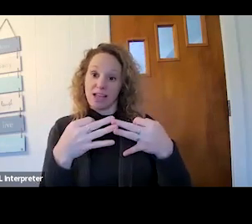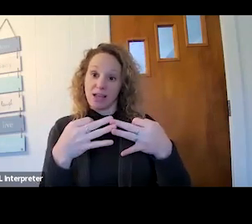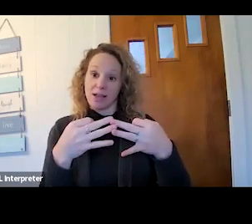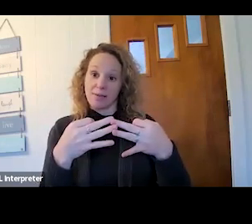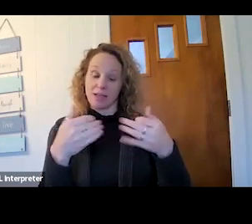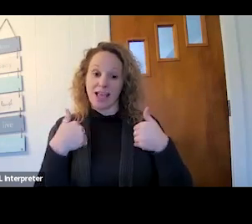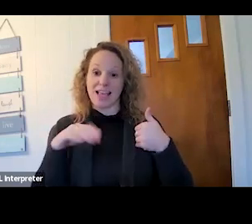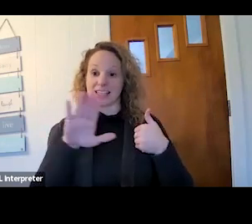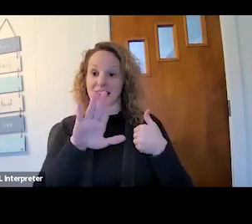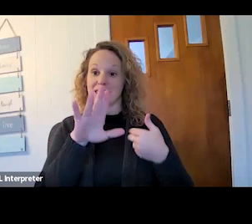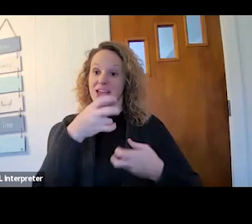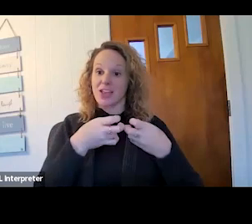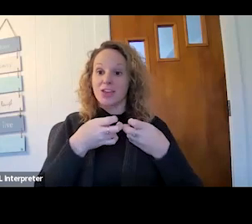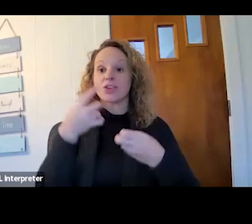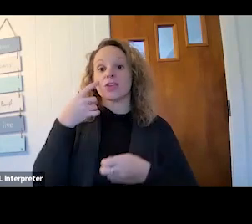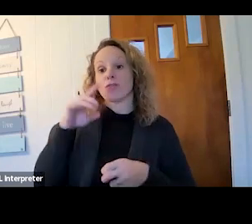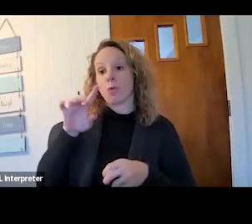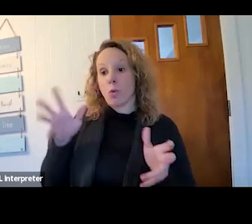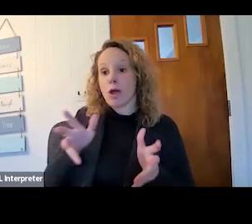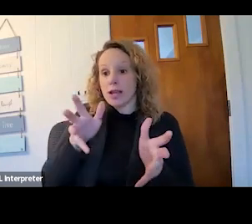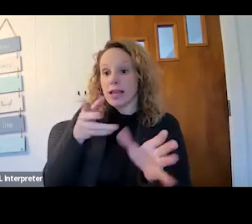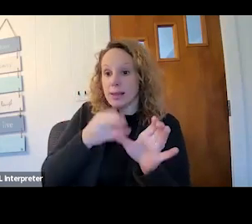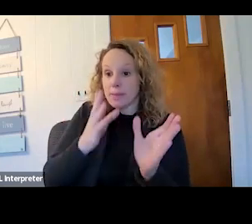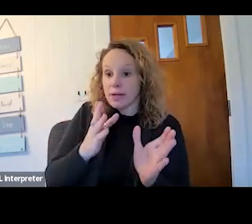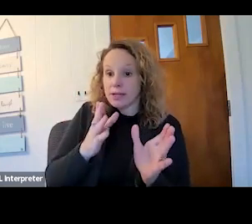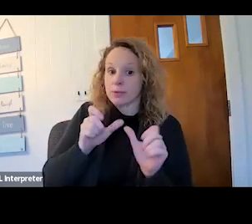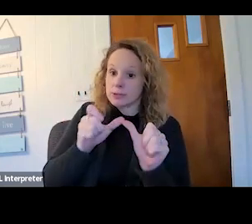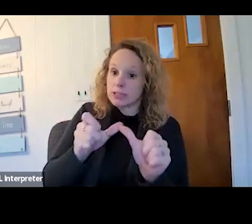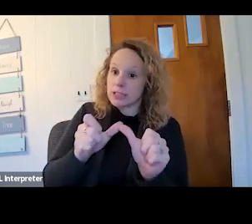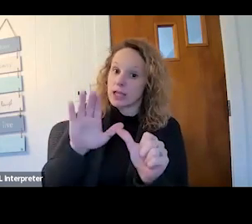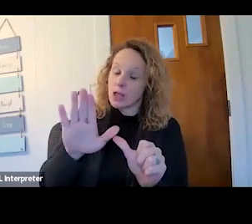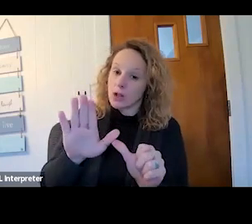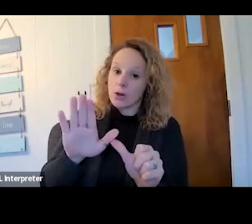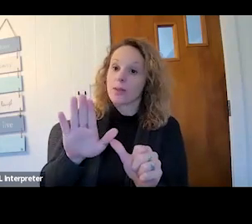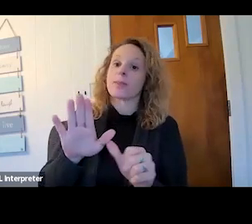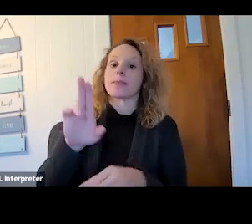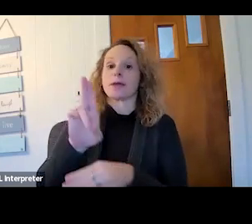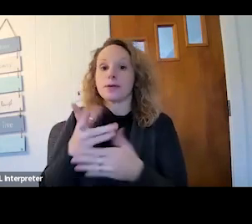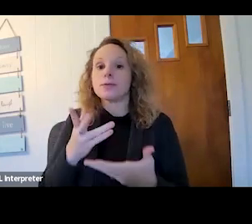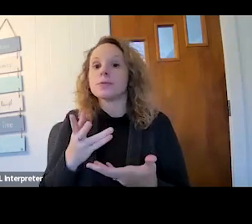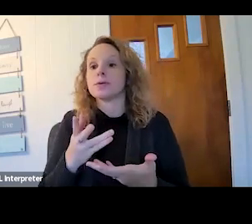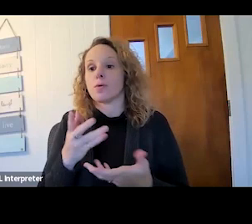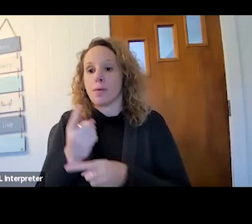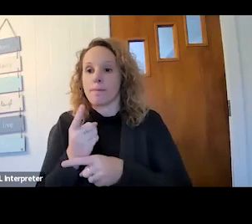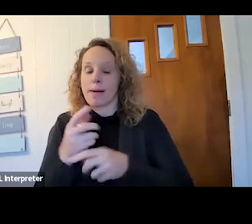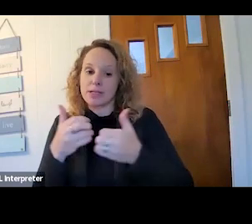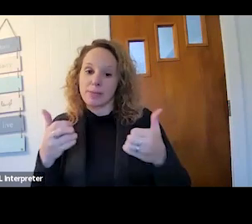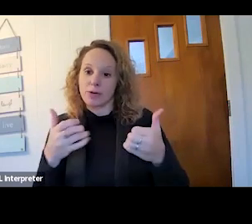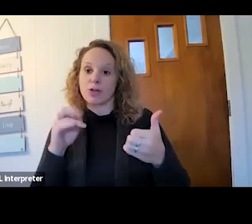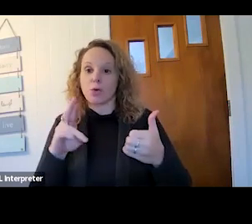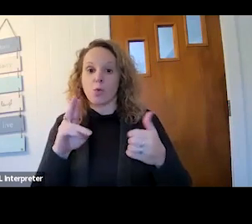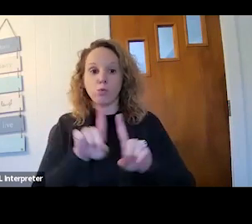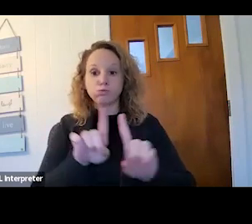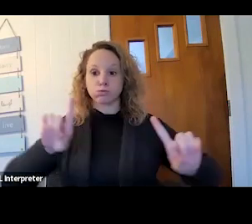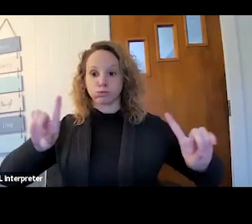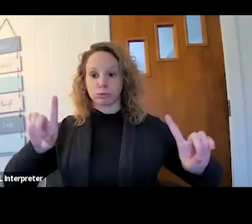own sets of issues for enabling a participant to continue their drug use or making the proper separation or distance